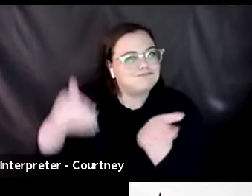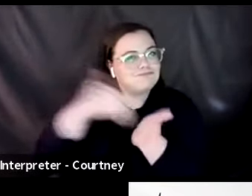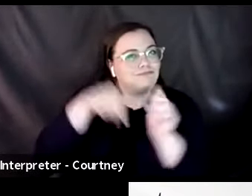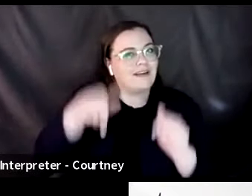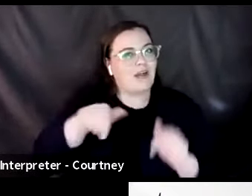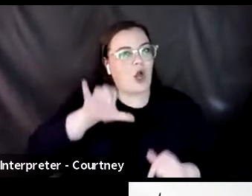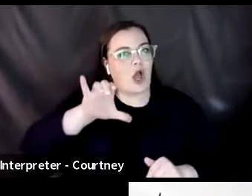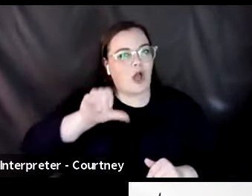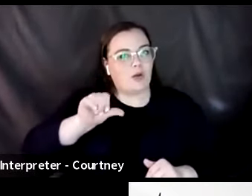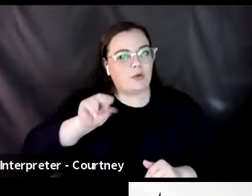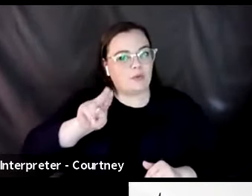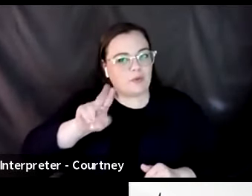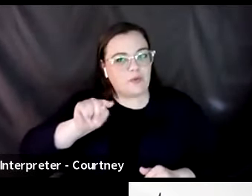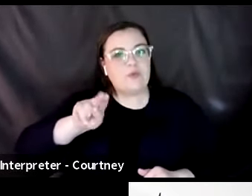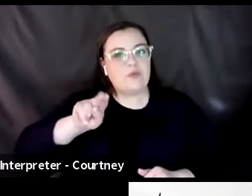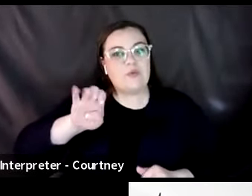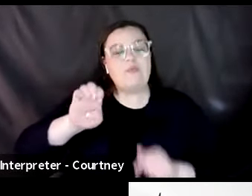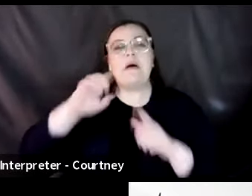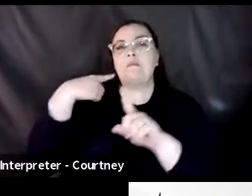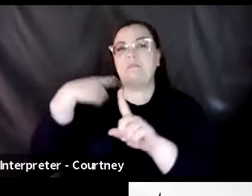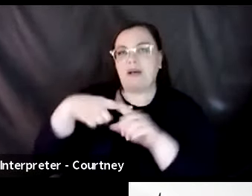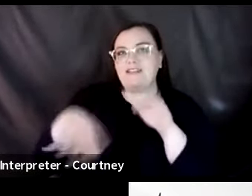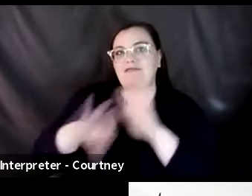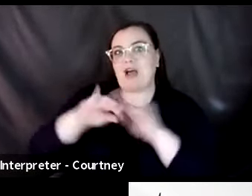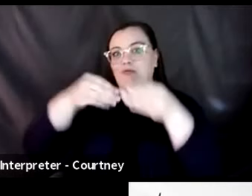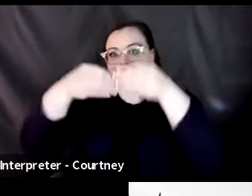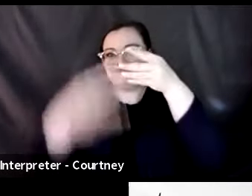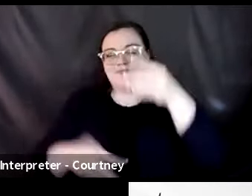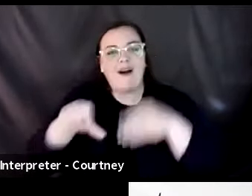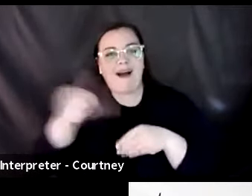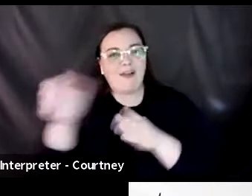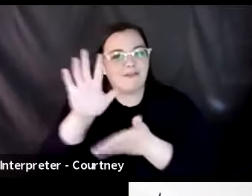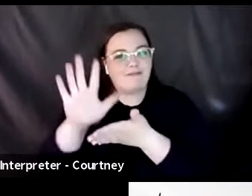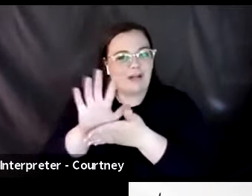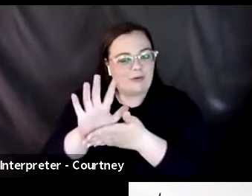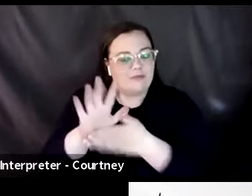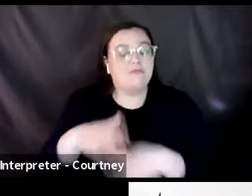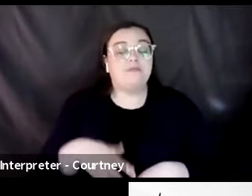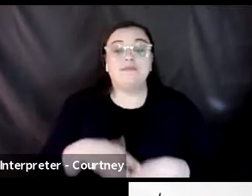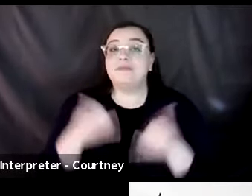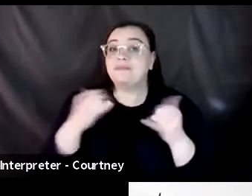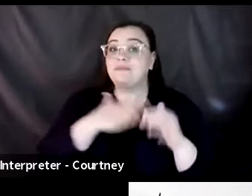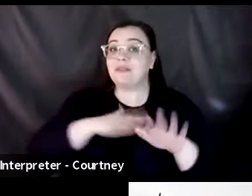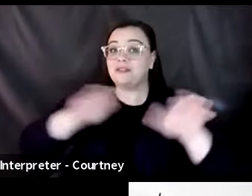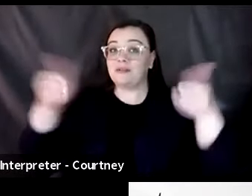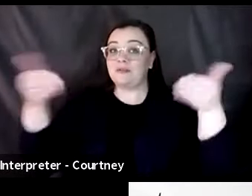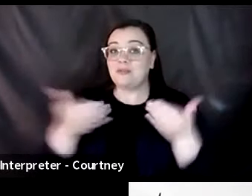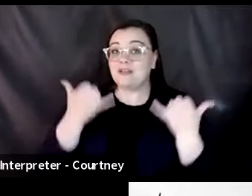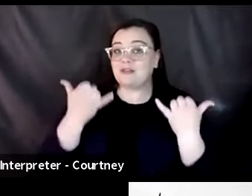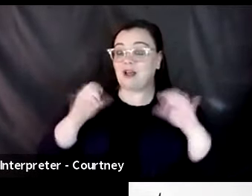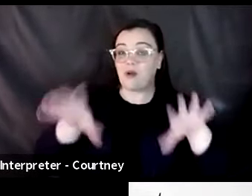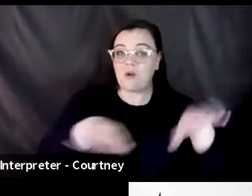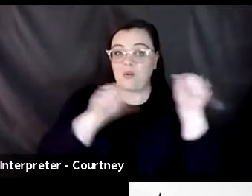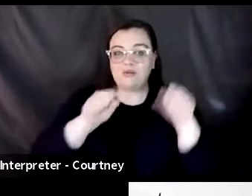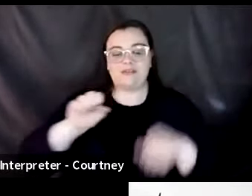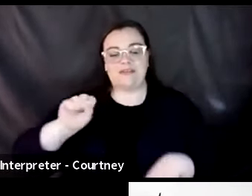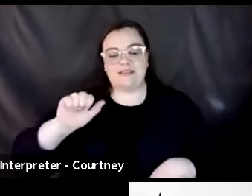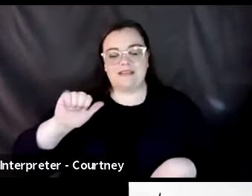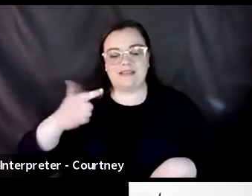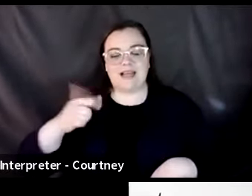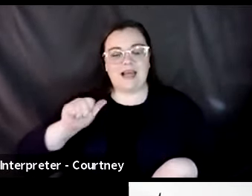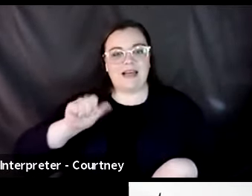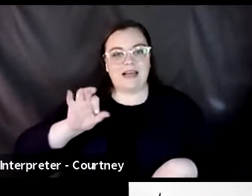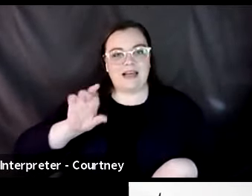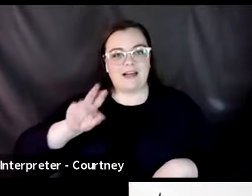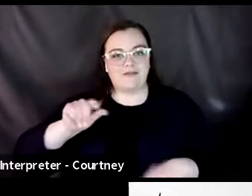with a lot more great content. Now, please give a warm welcome to today's host, SAG-AFTRA President, Gabrielle